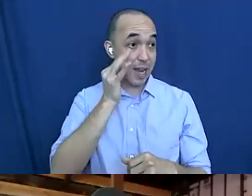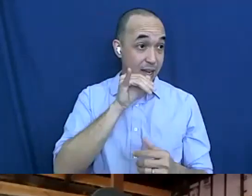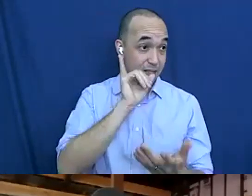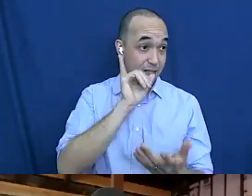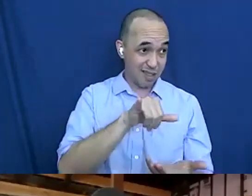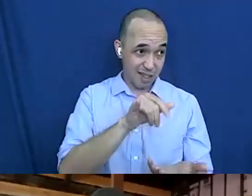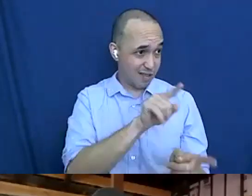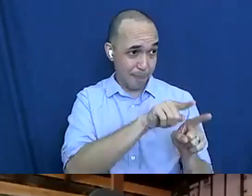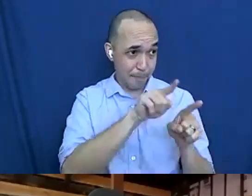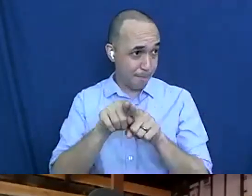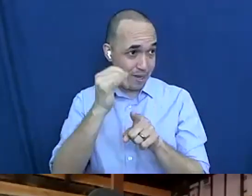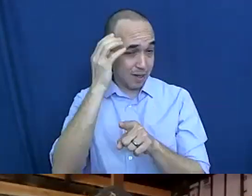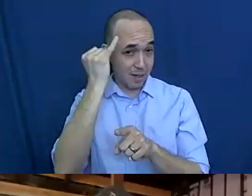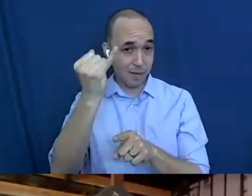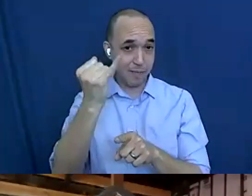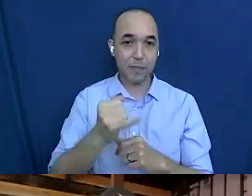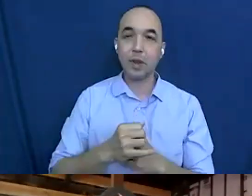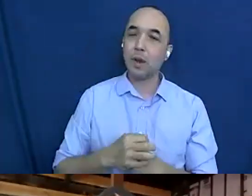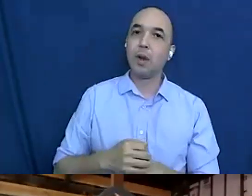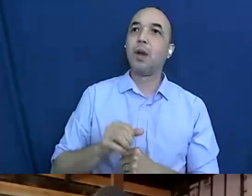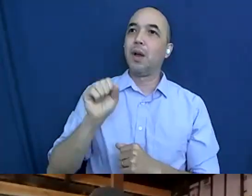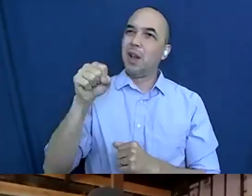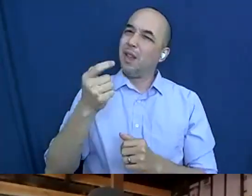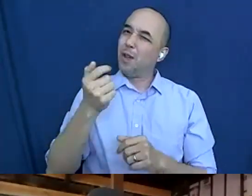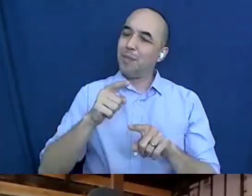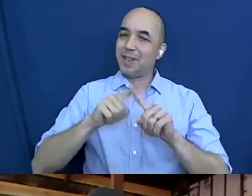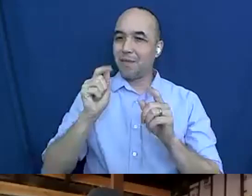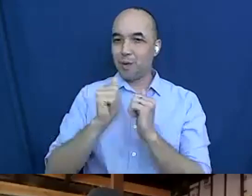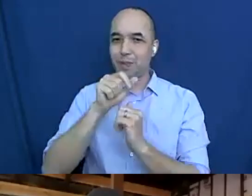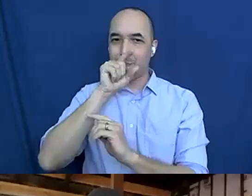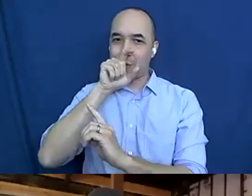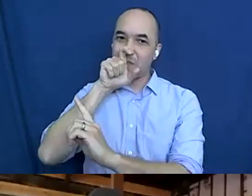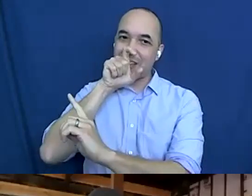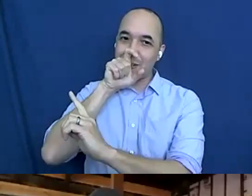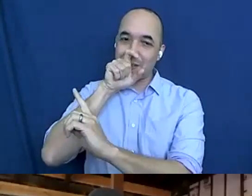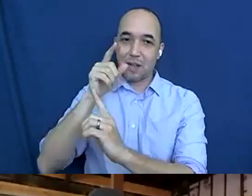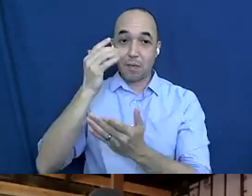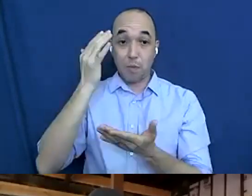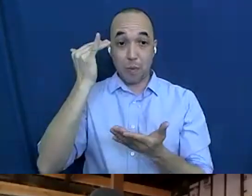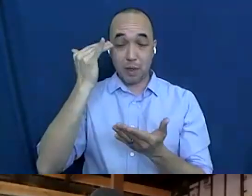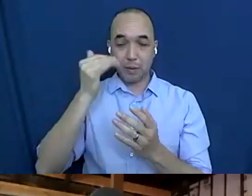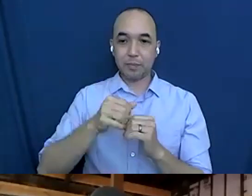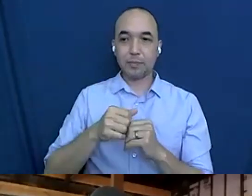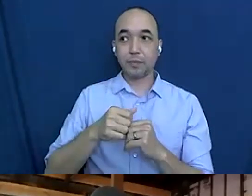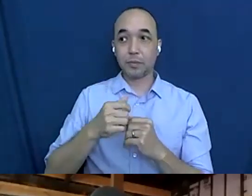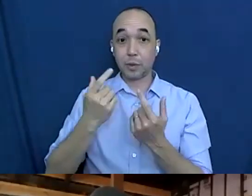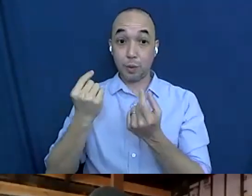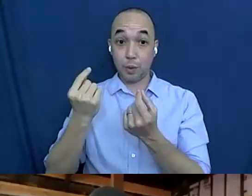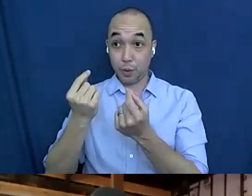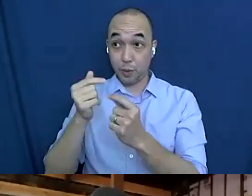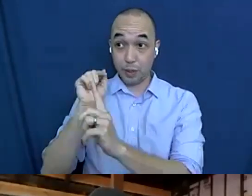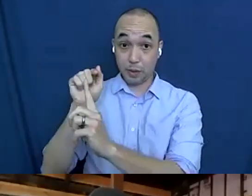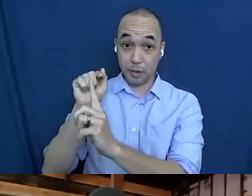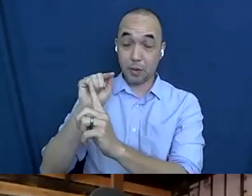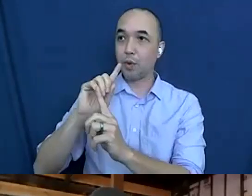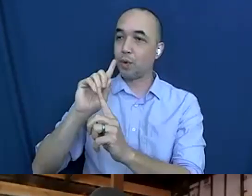that. It was a little different with falconry, though, because what you're actually doing in falconry, you're only